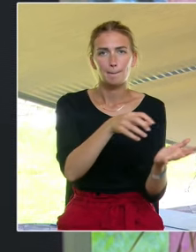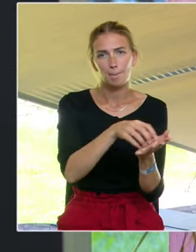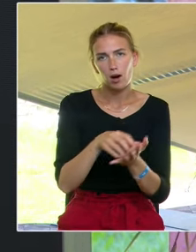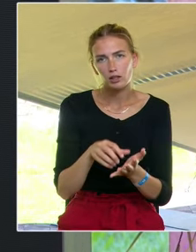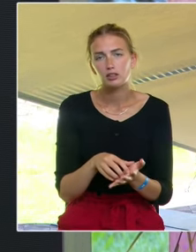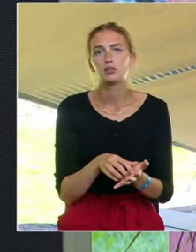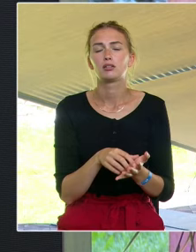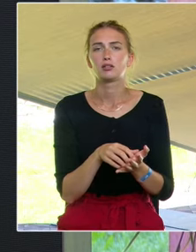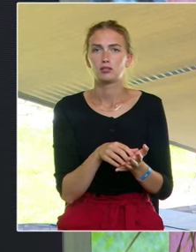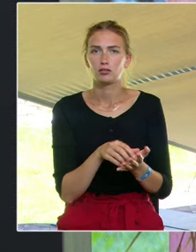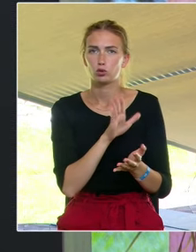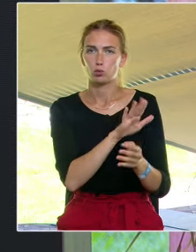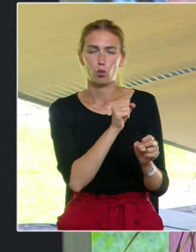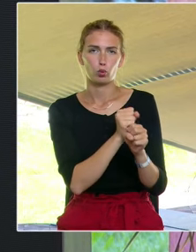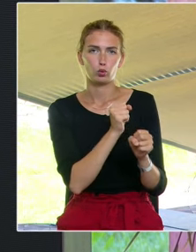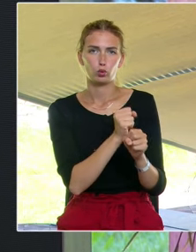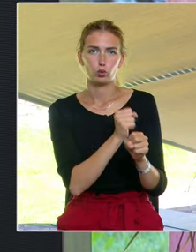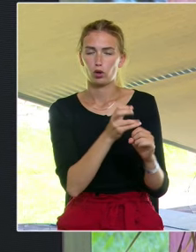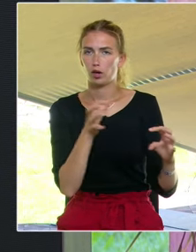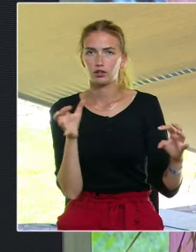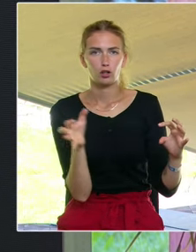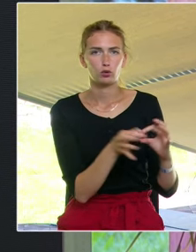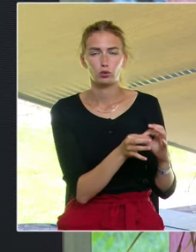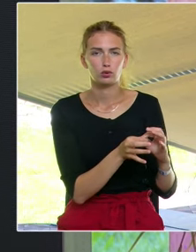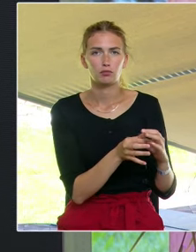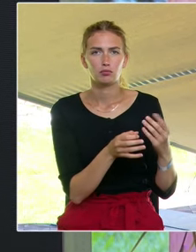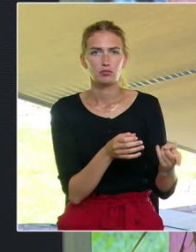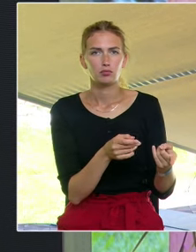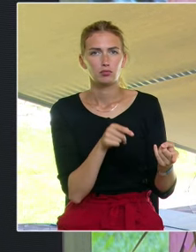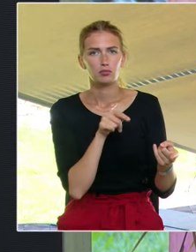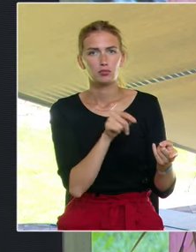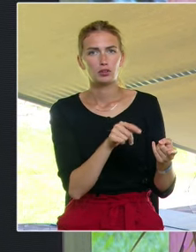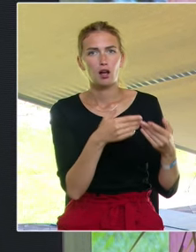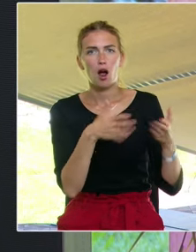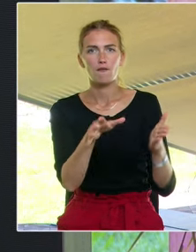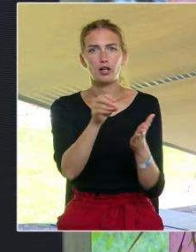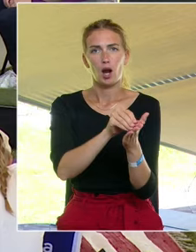here in the region as well. What kind of interesting things you found out from working with open data?